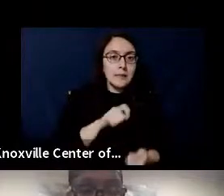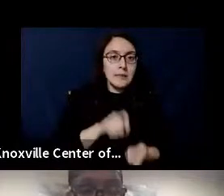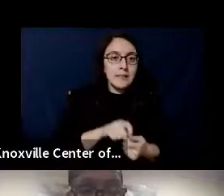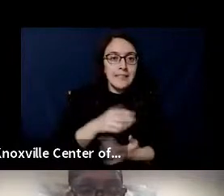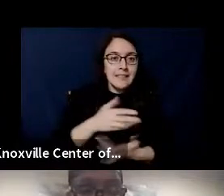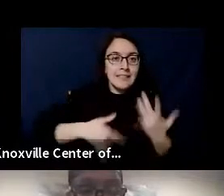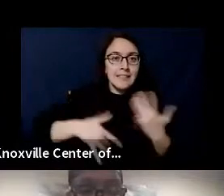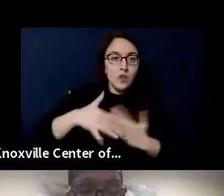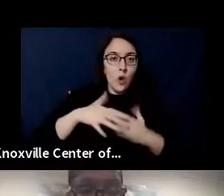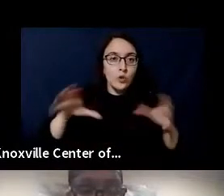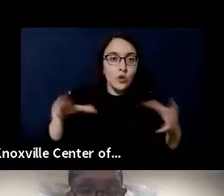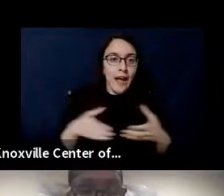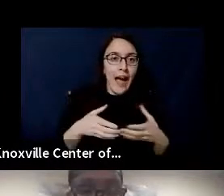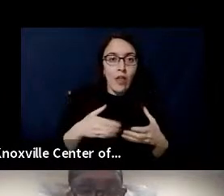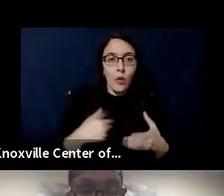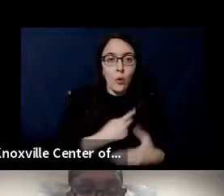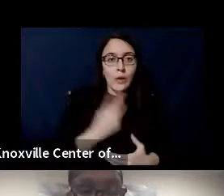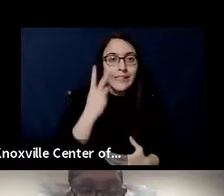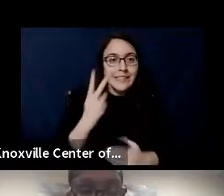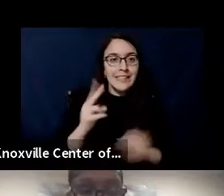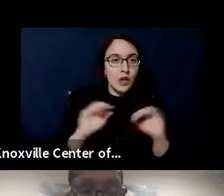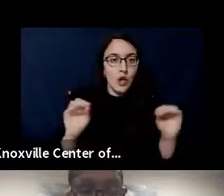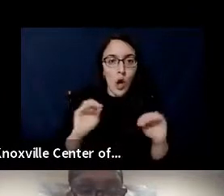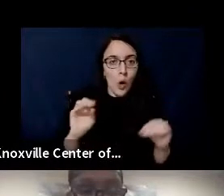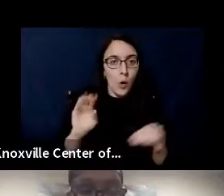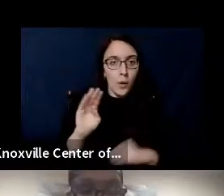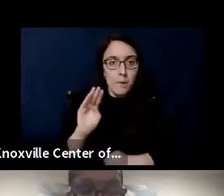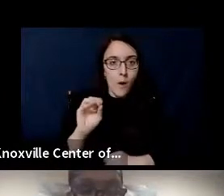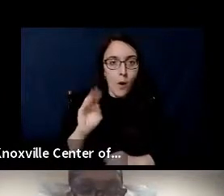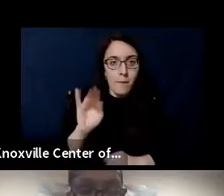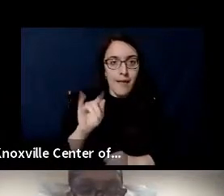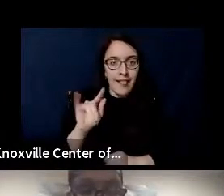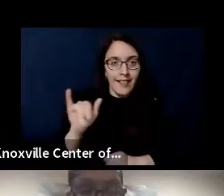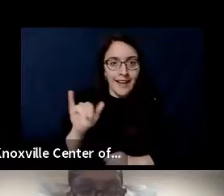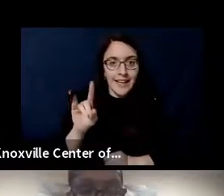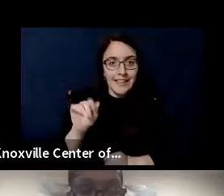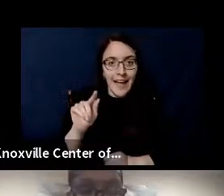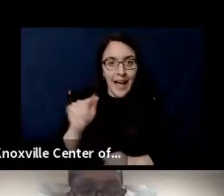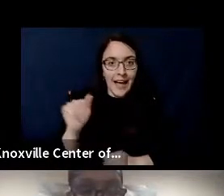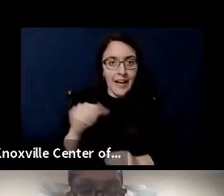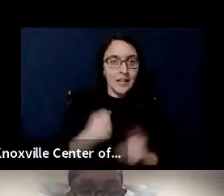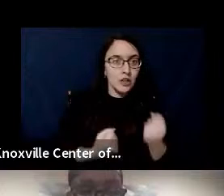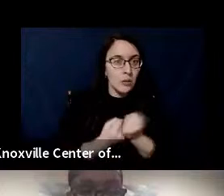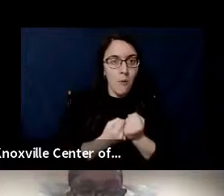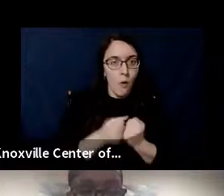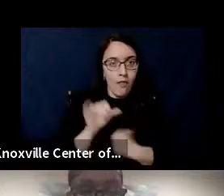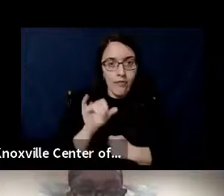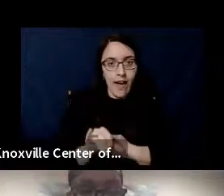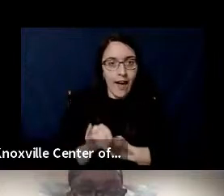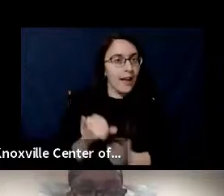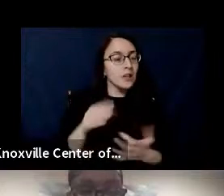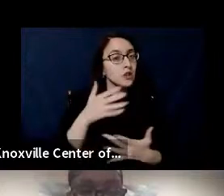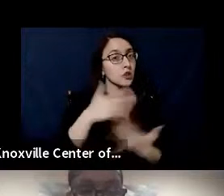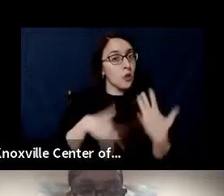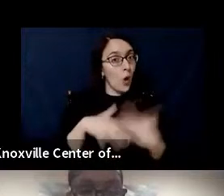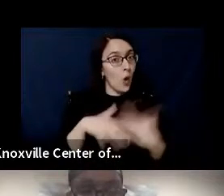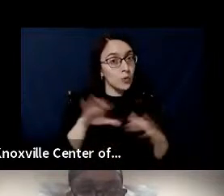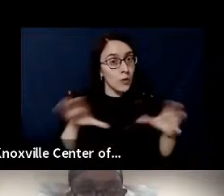this surge. We don't see any mobility data signature to support that. So the social gathering